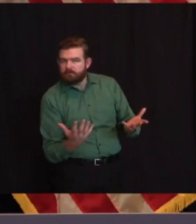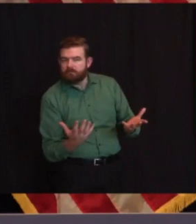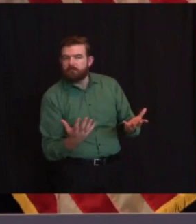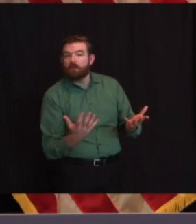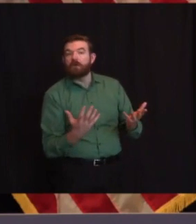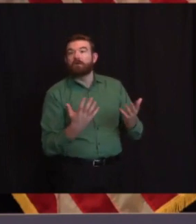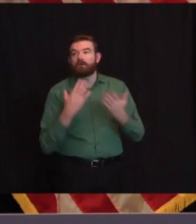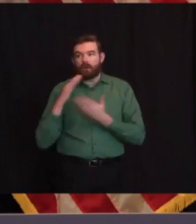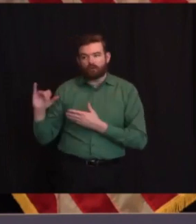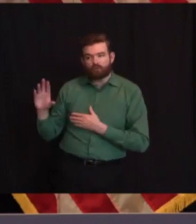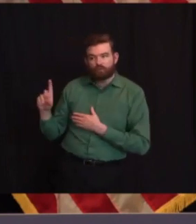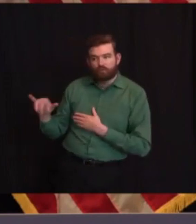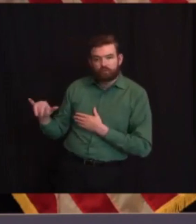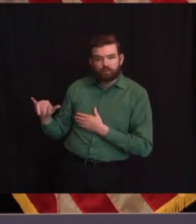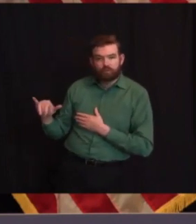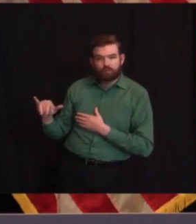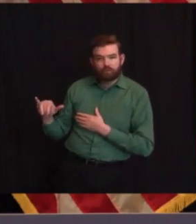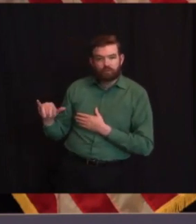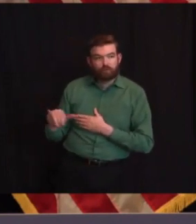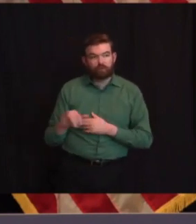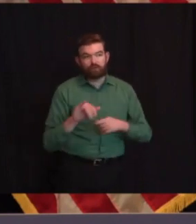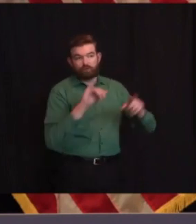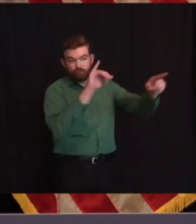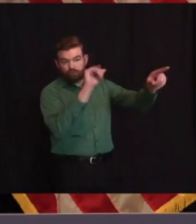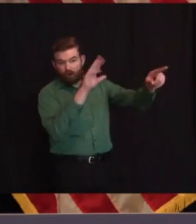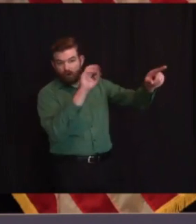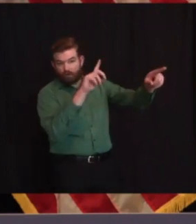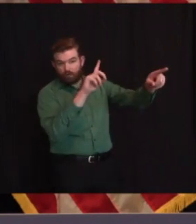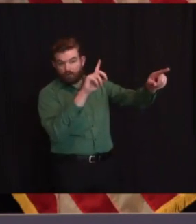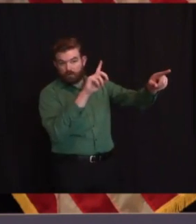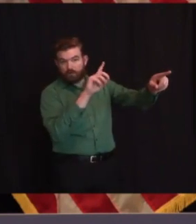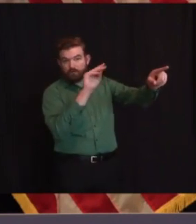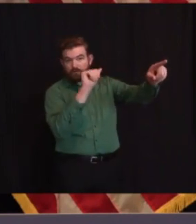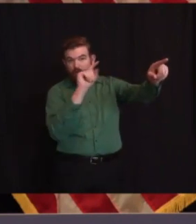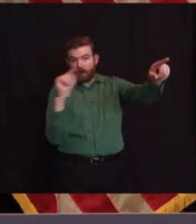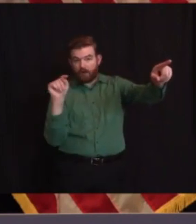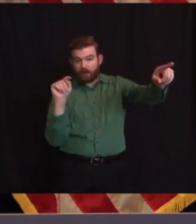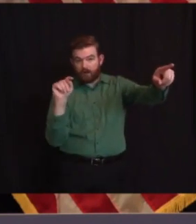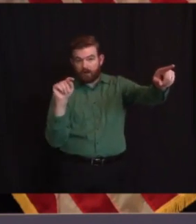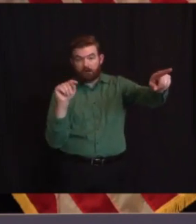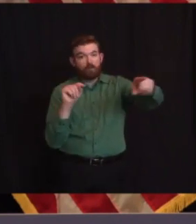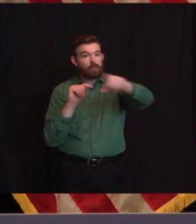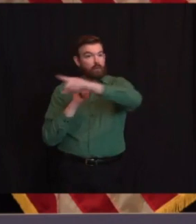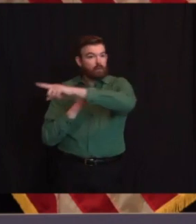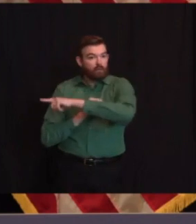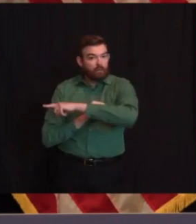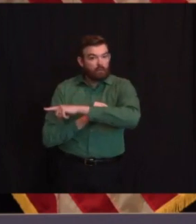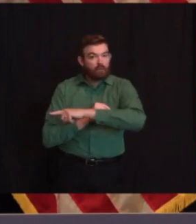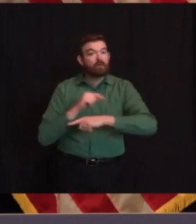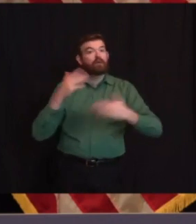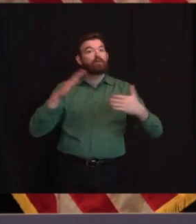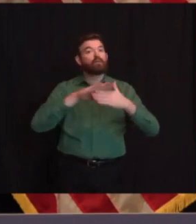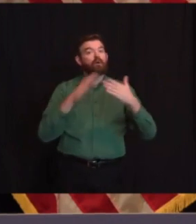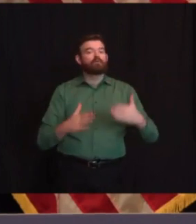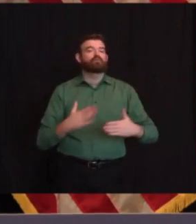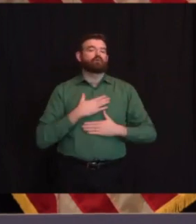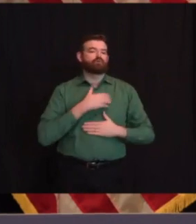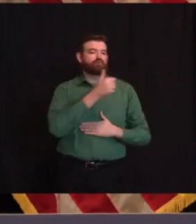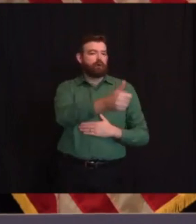Pat, you and yours, Jared, Matt, and others. Again, enjoy this weekend, but please enjoy